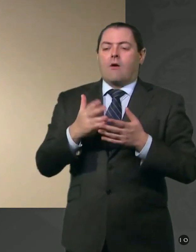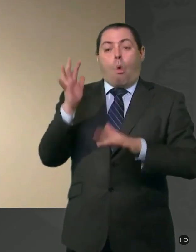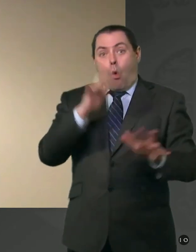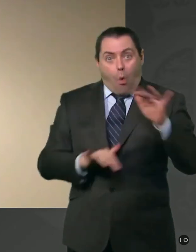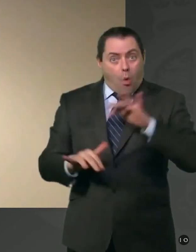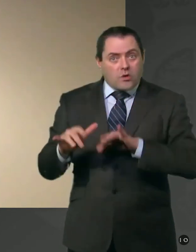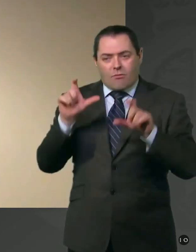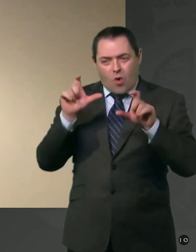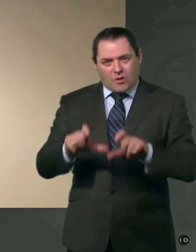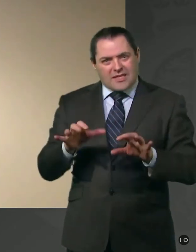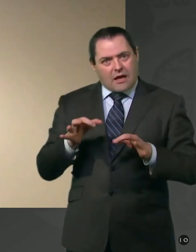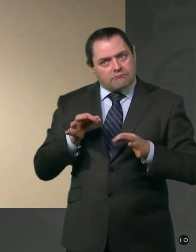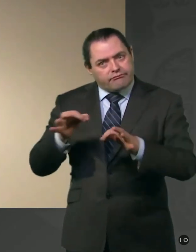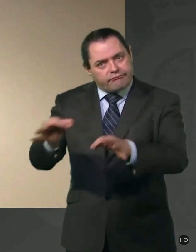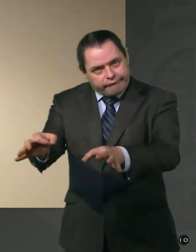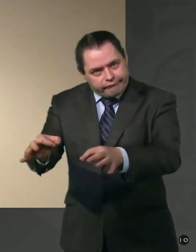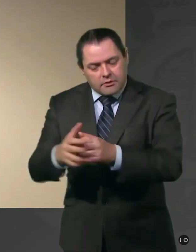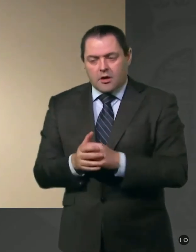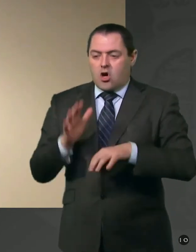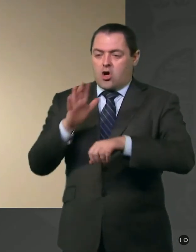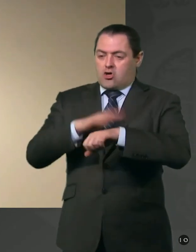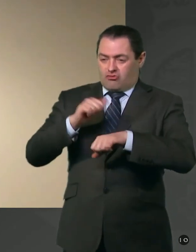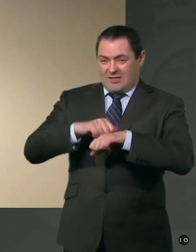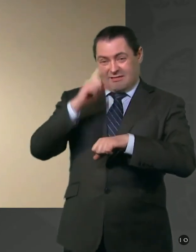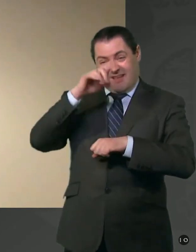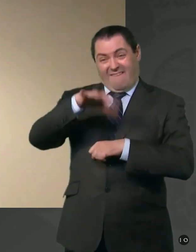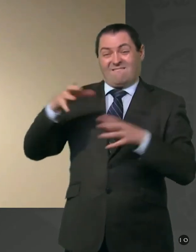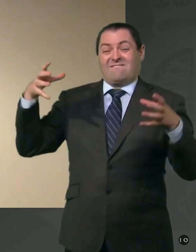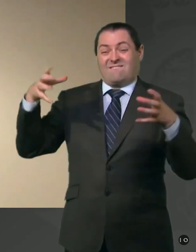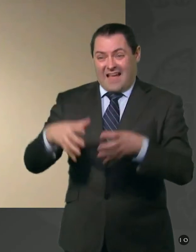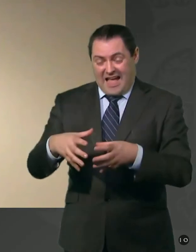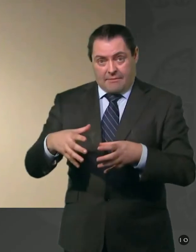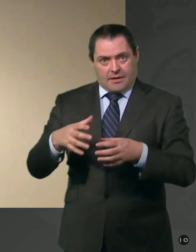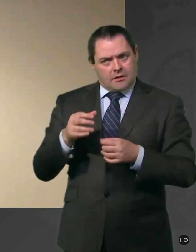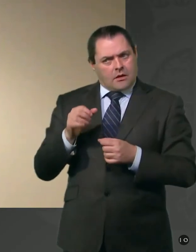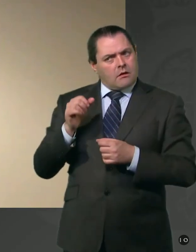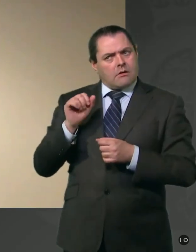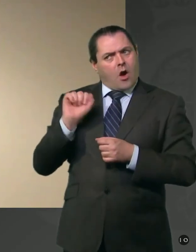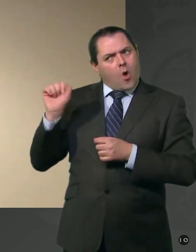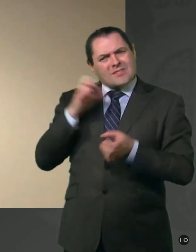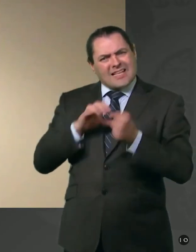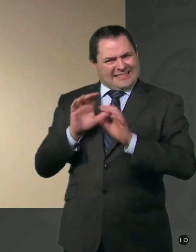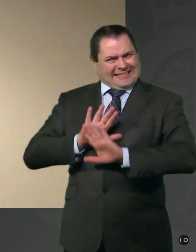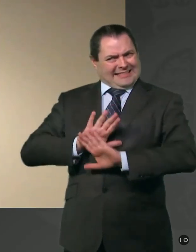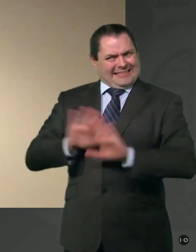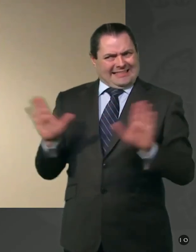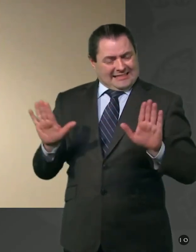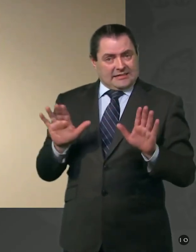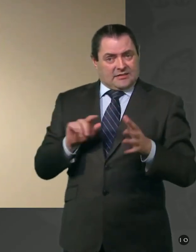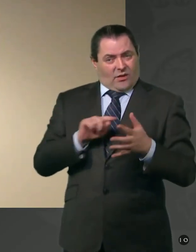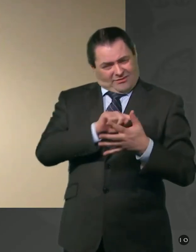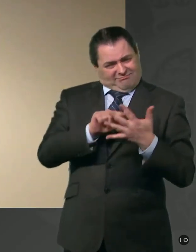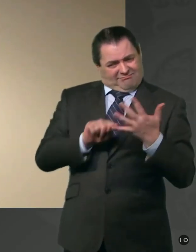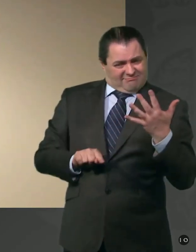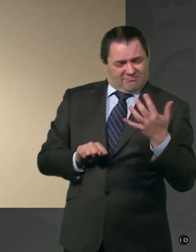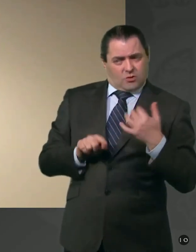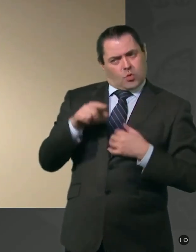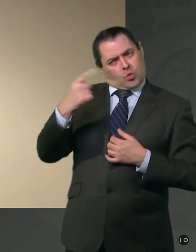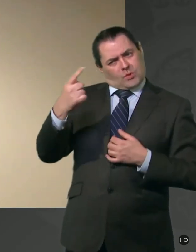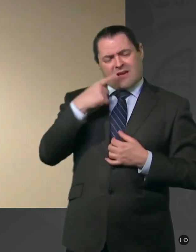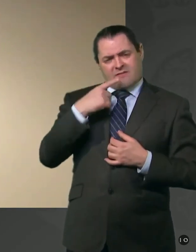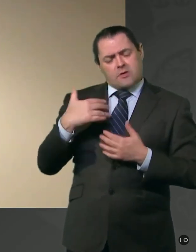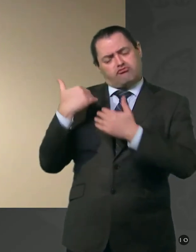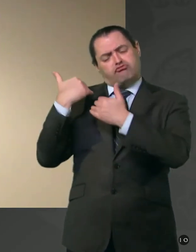for families against the advice of your own scientists. You've said you take responsibility for your handling of the crisis, but do you think any of those